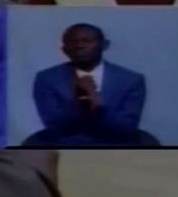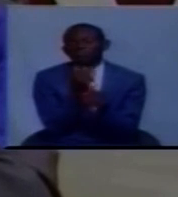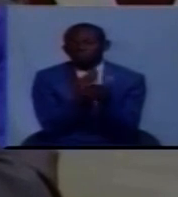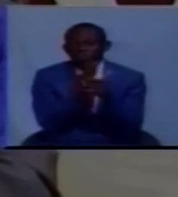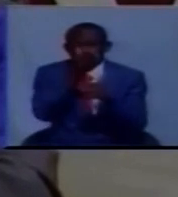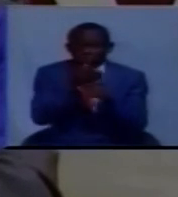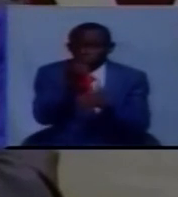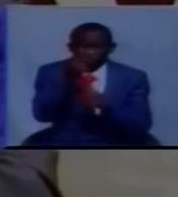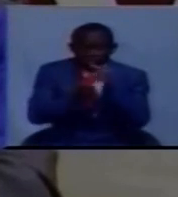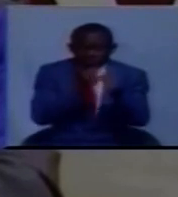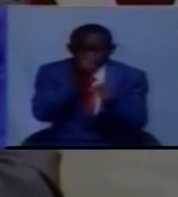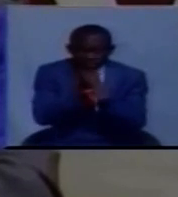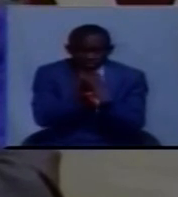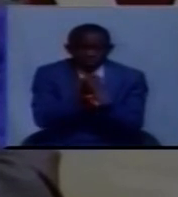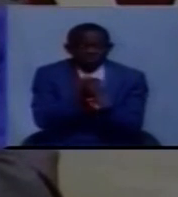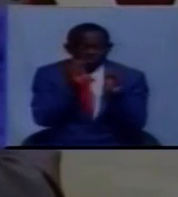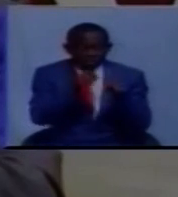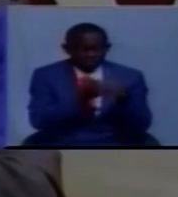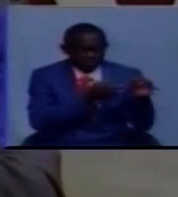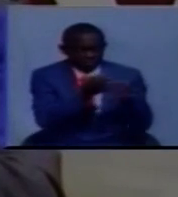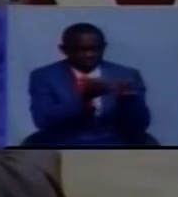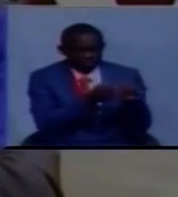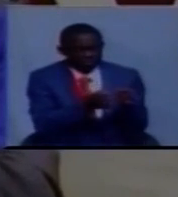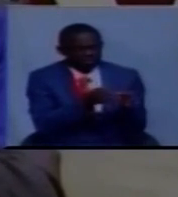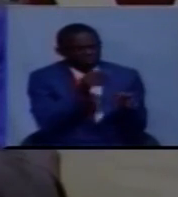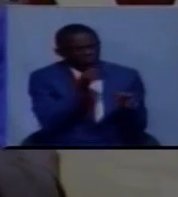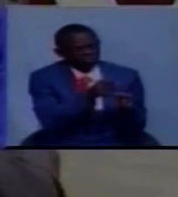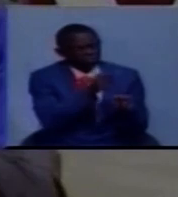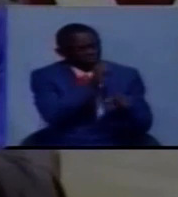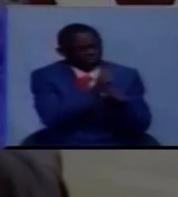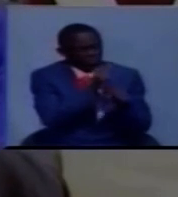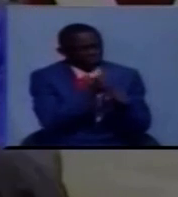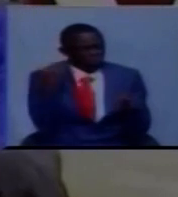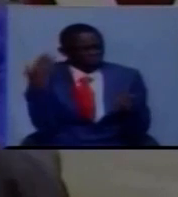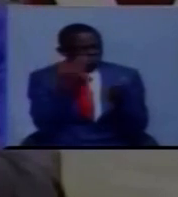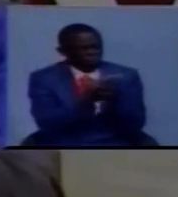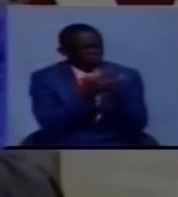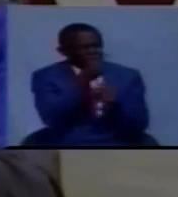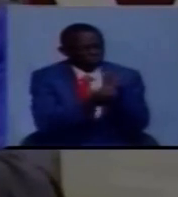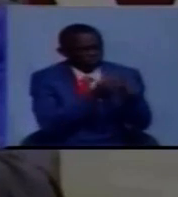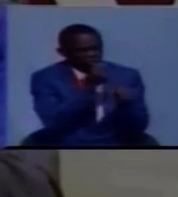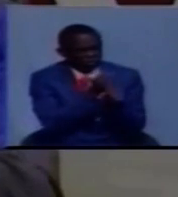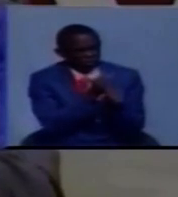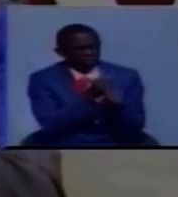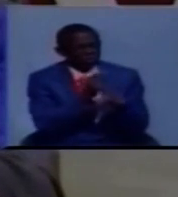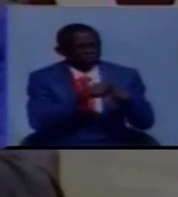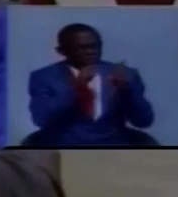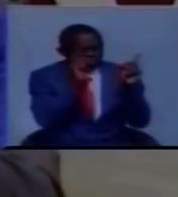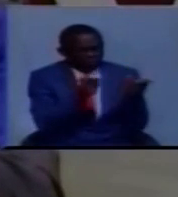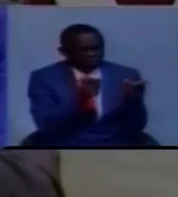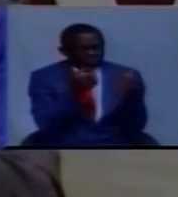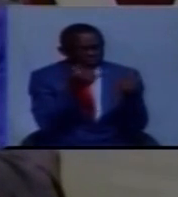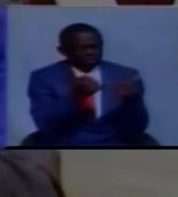another, without a justifiable reason, you don't renew the contract of that person. You say probably, oh, well, this job is not important or